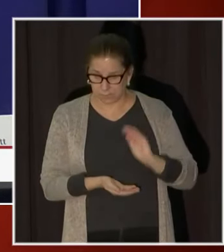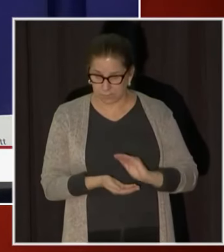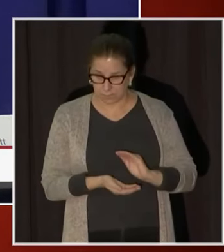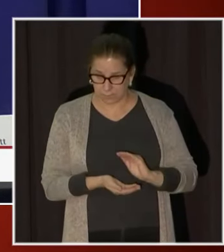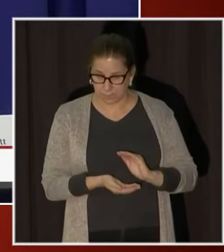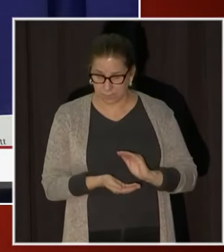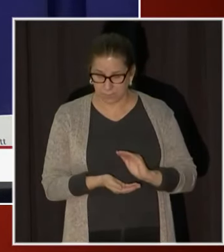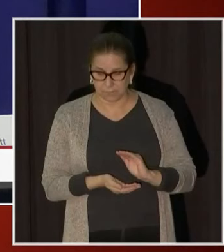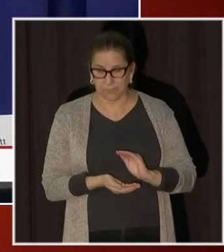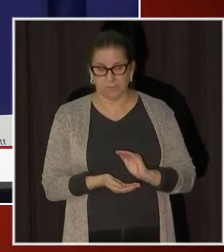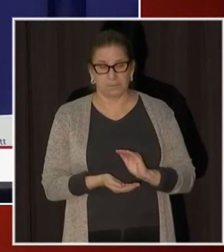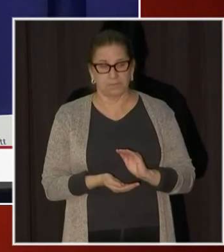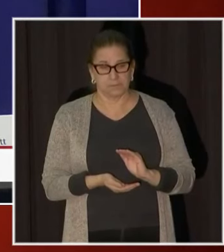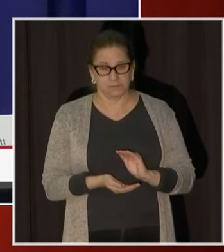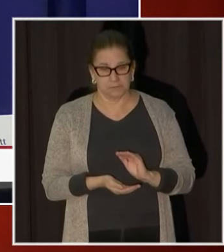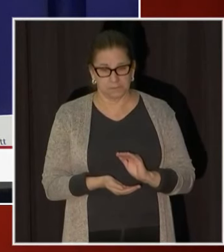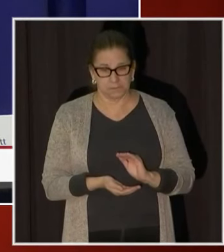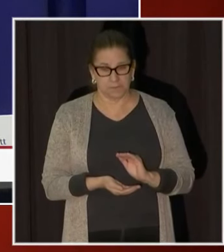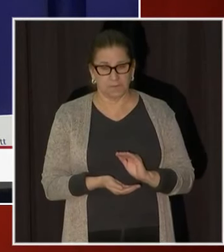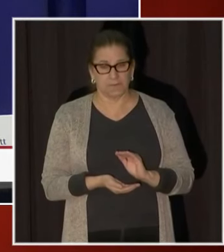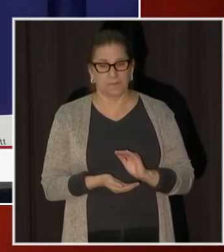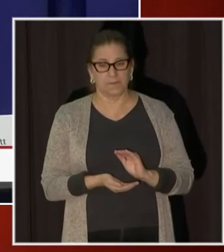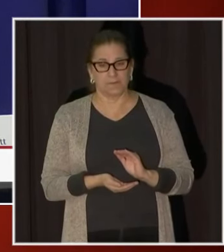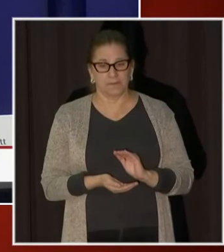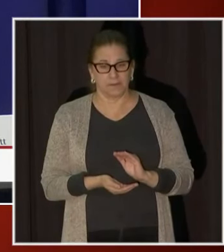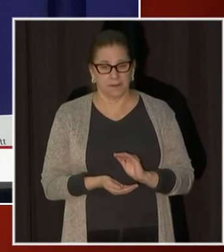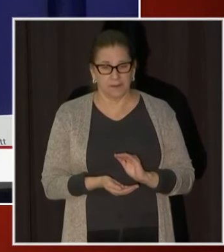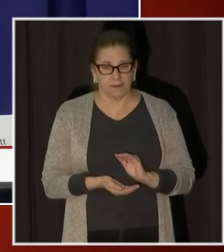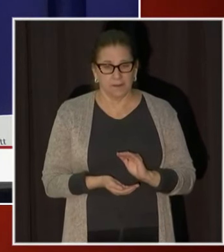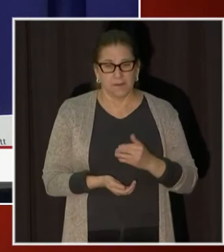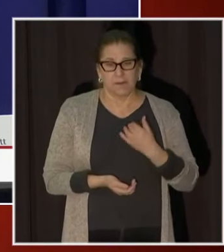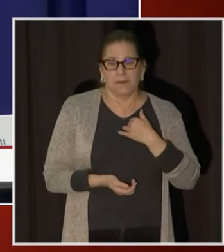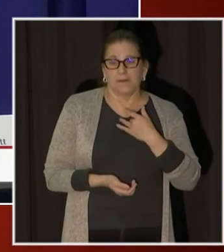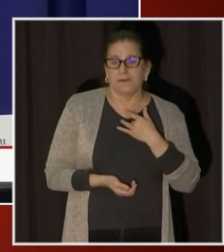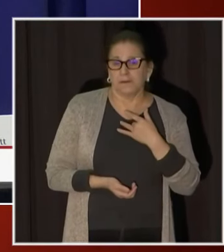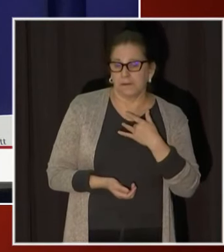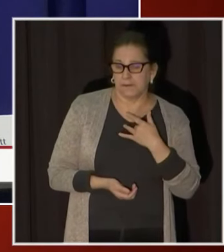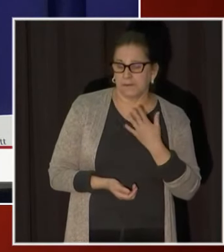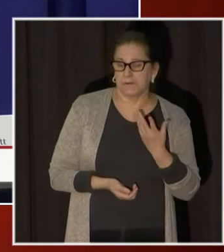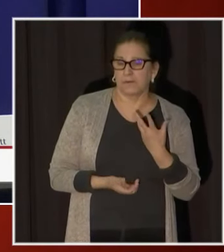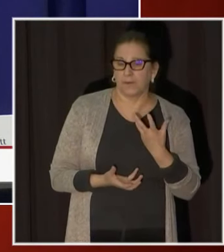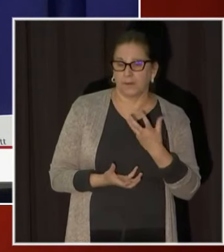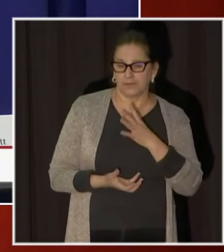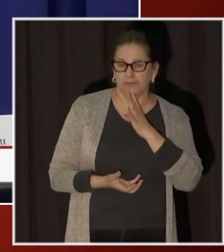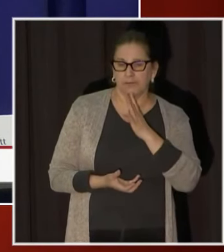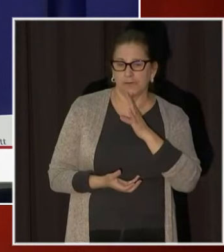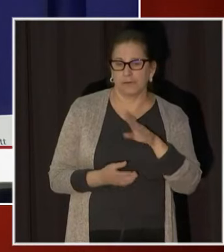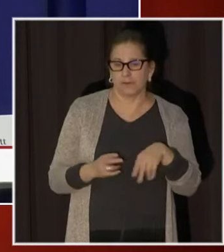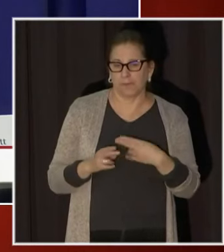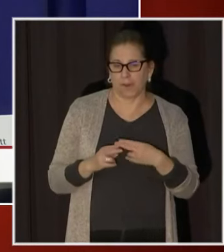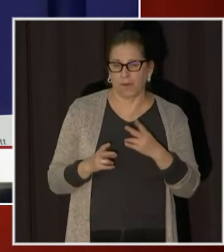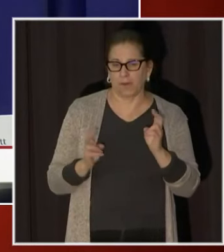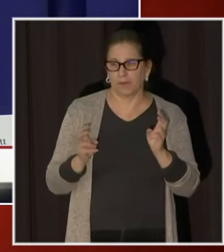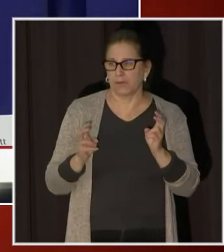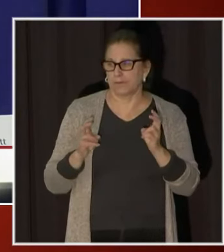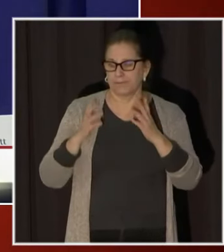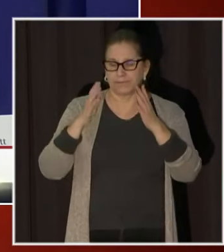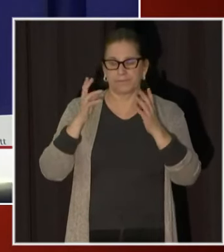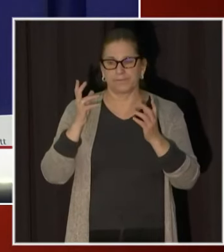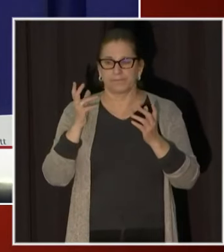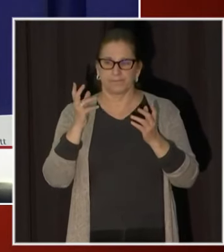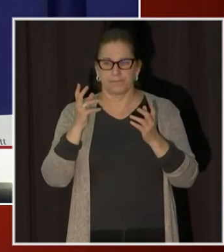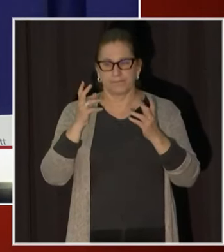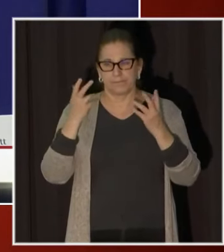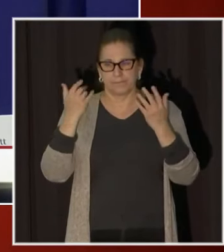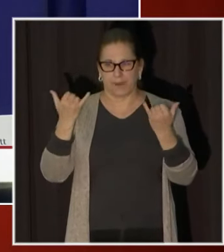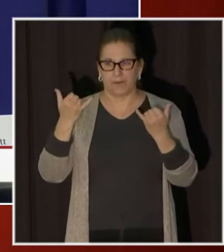which is what makes us have the conversation with you all today about household transmission being